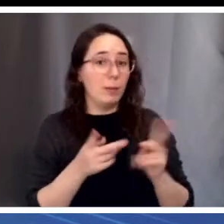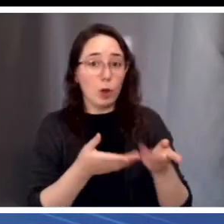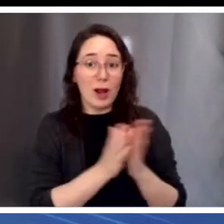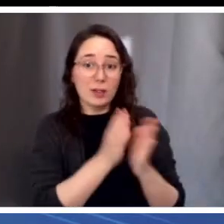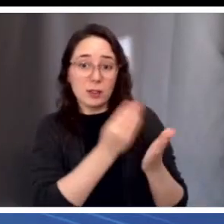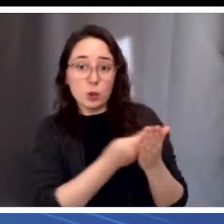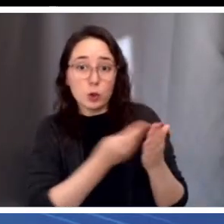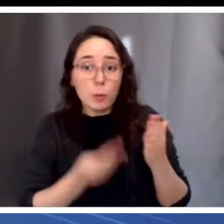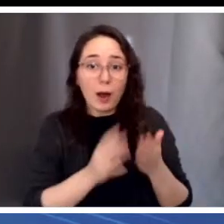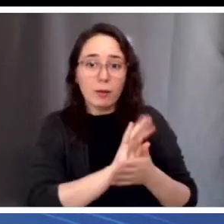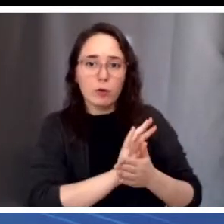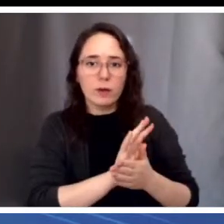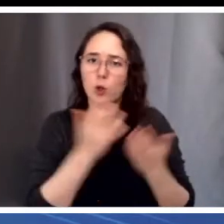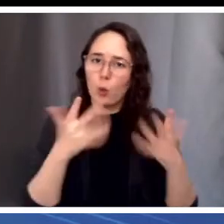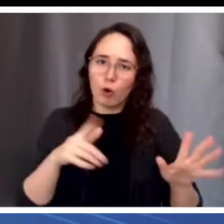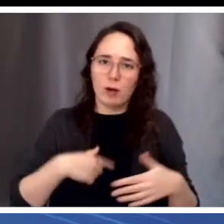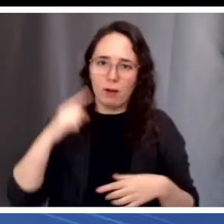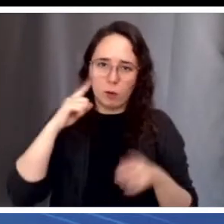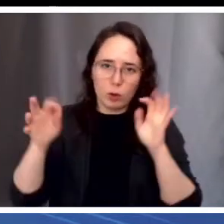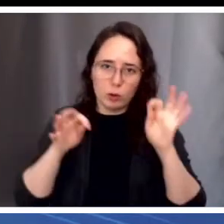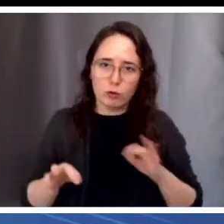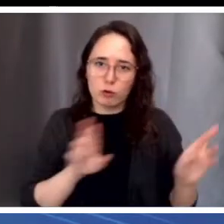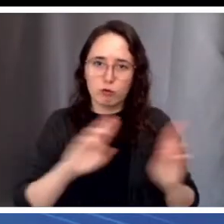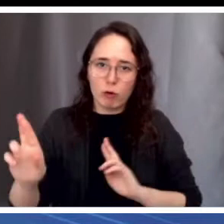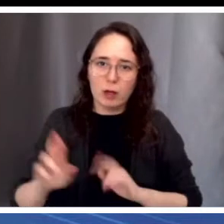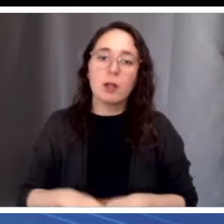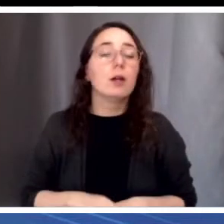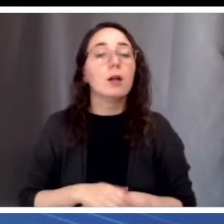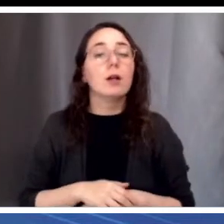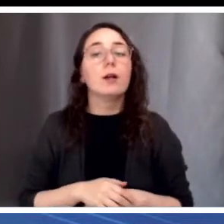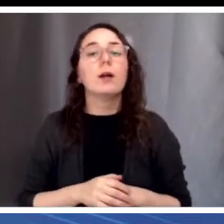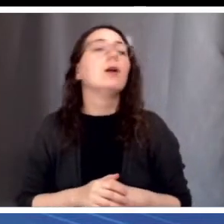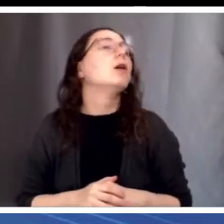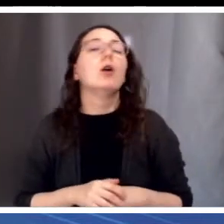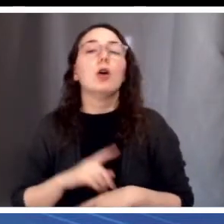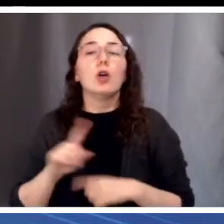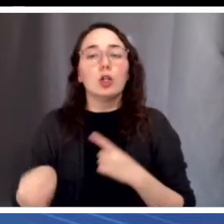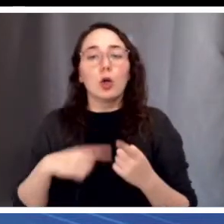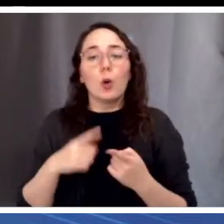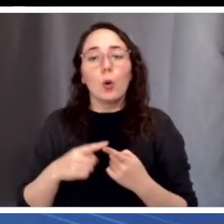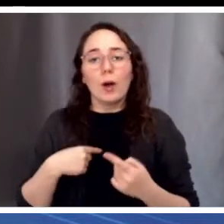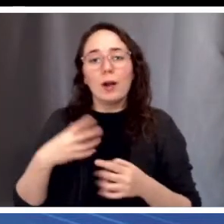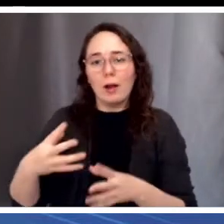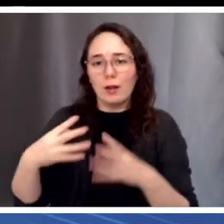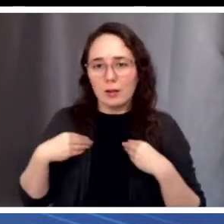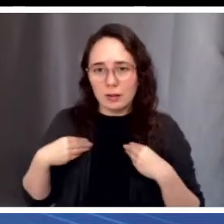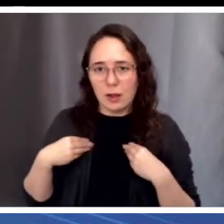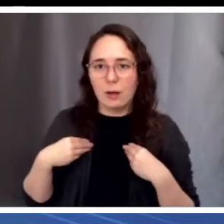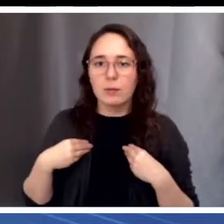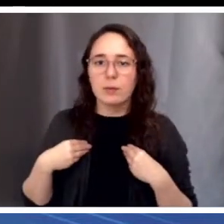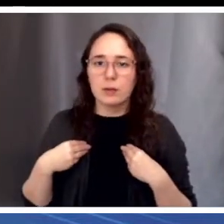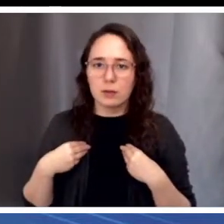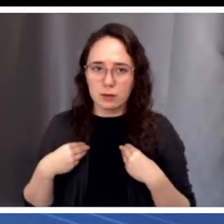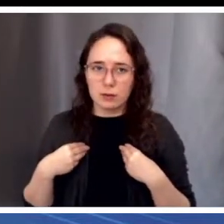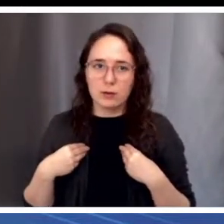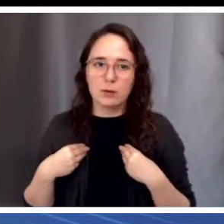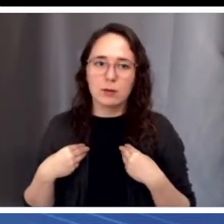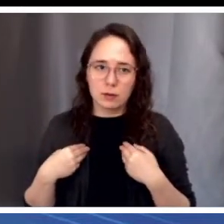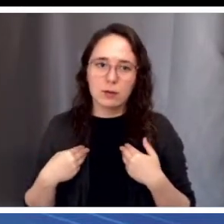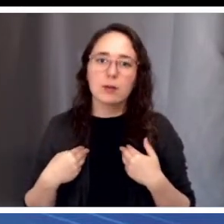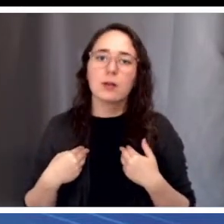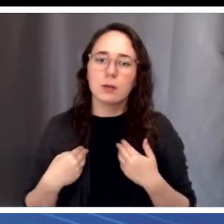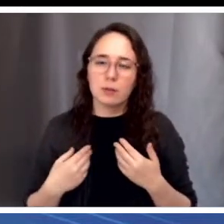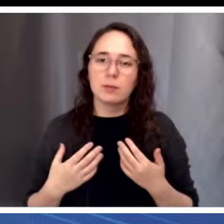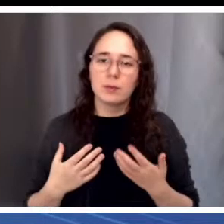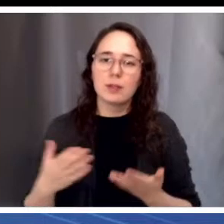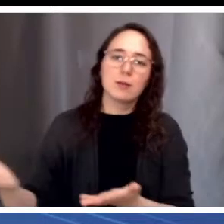I work with a client and a filmmaker, I take them on, I take them under my wings. There's no question about it. If you're not interested in getting tucked under my wings, don't listen any further.